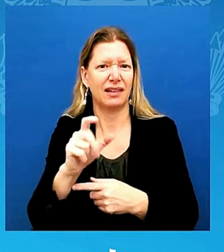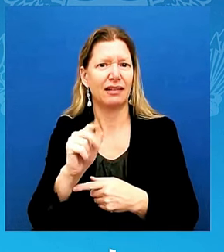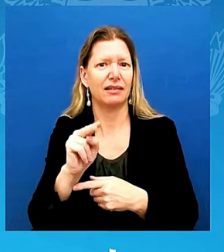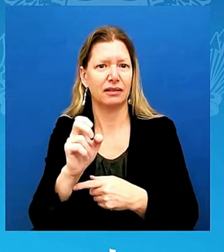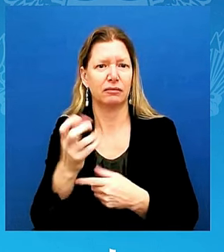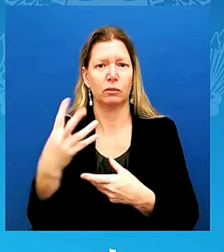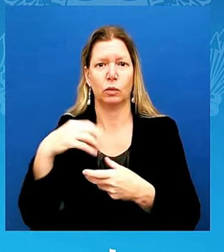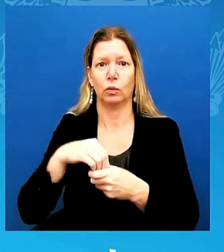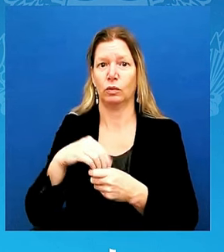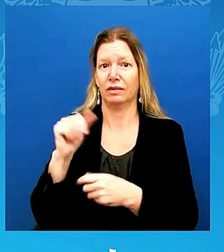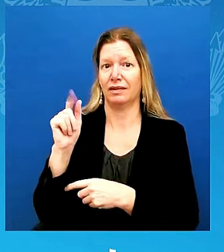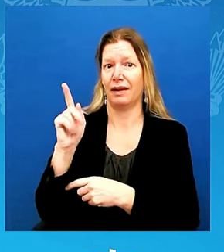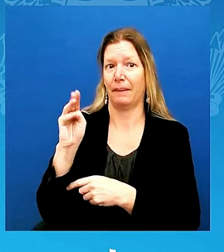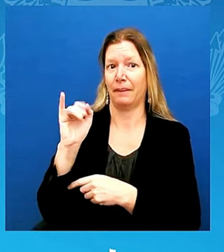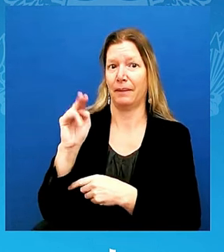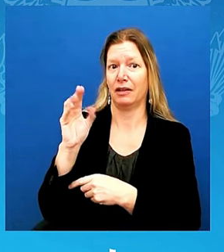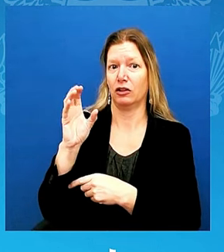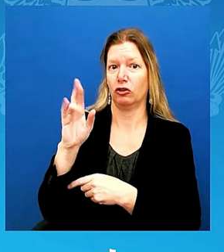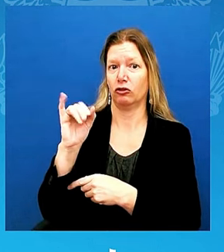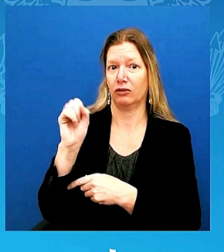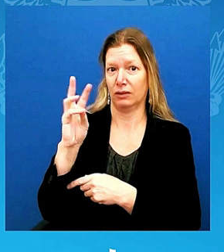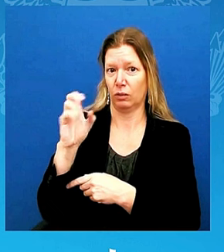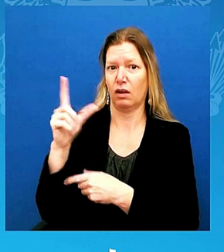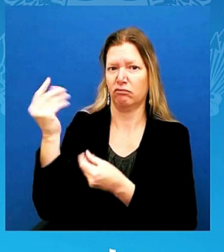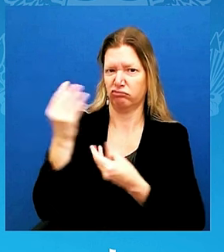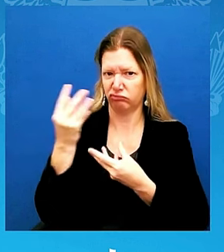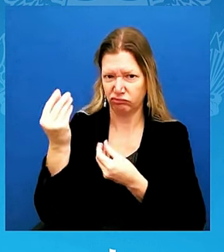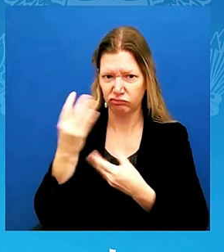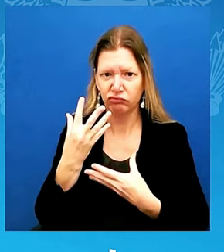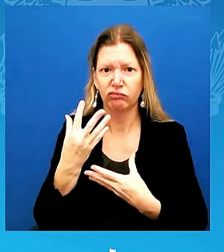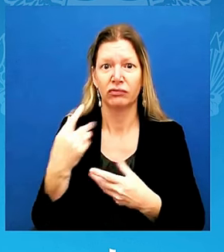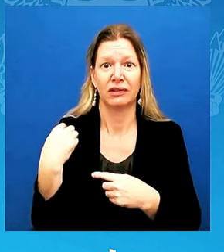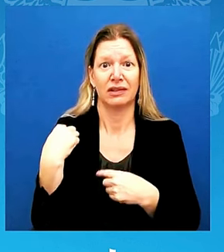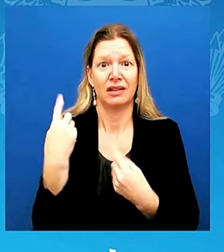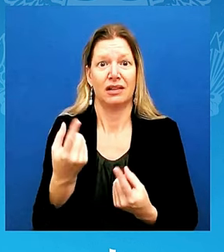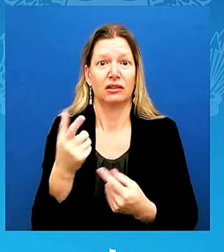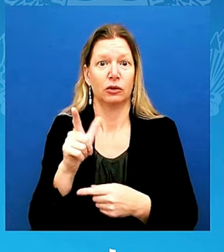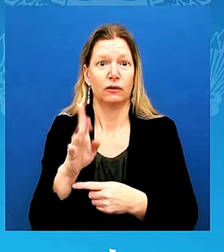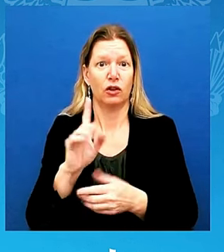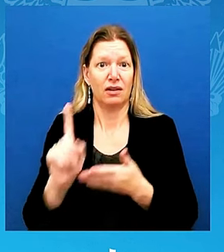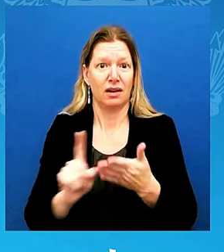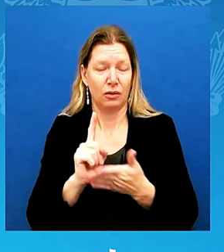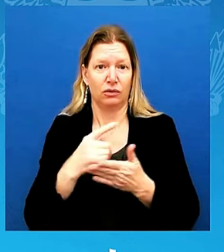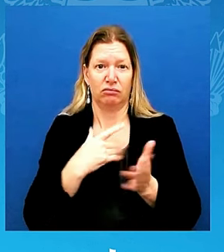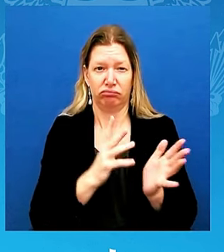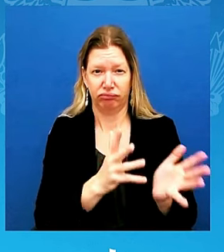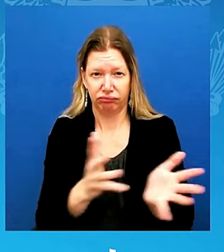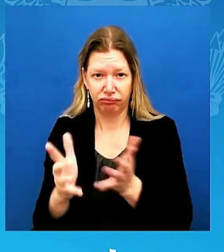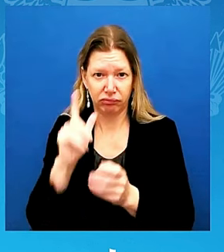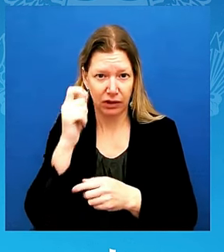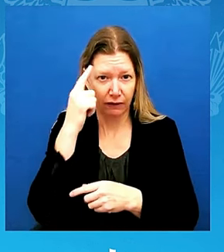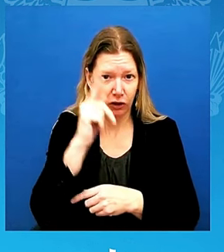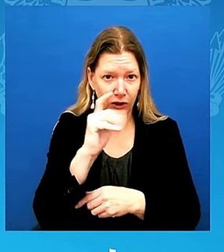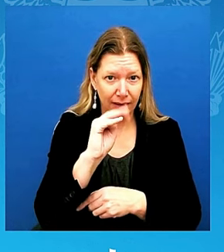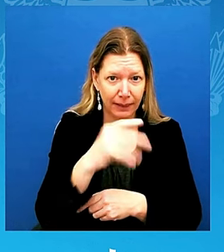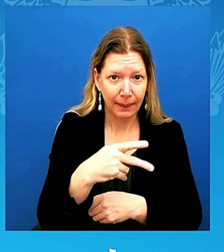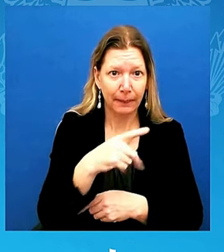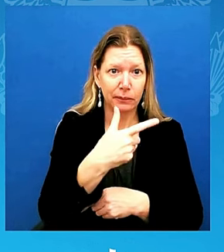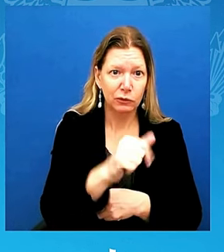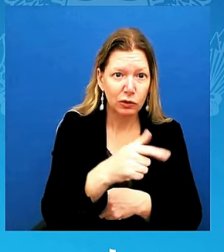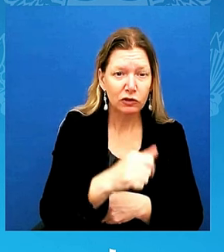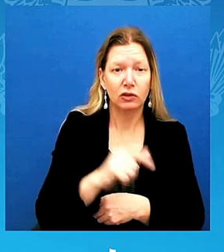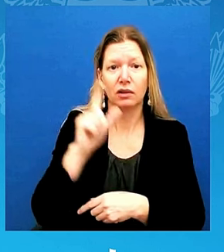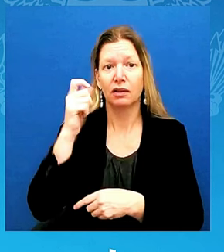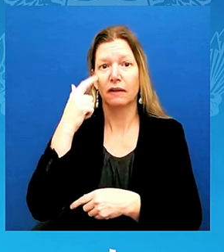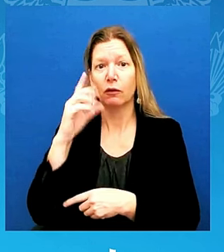have spoken with Governor Kemp of Georgia, Governor Cooper of North Carolina, and many local officials. I have shared with